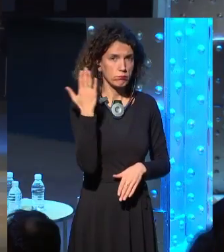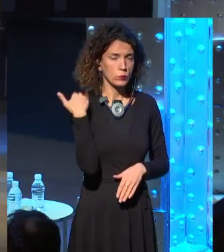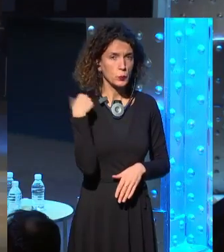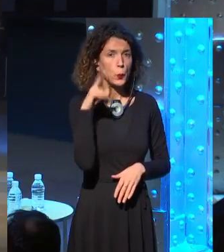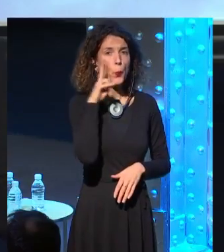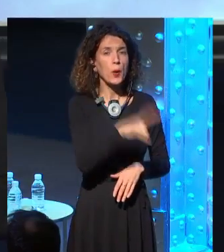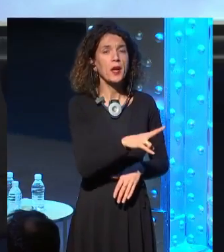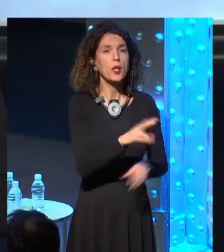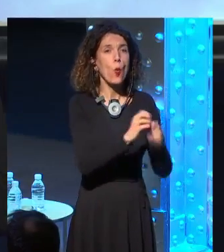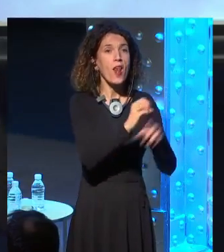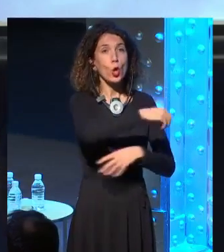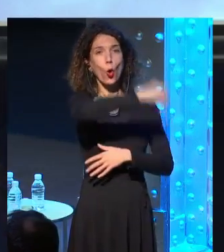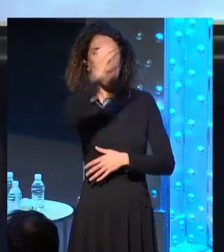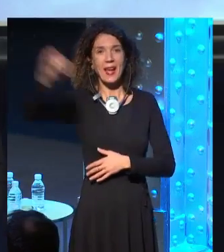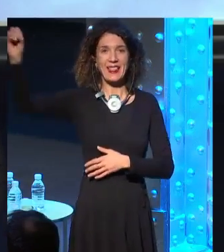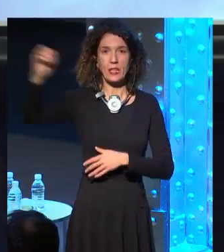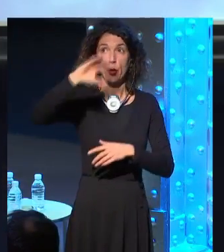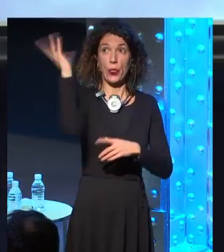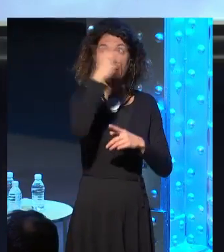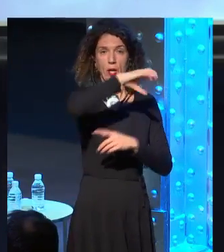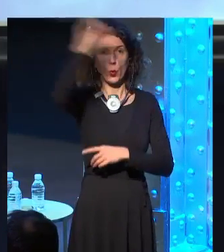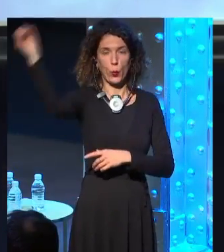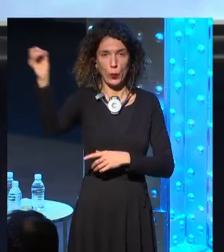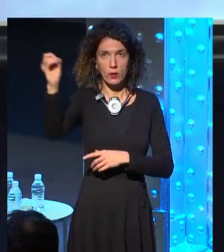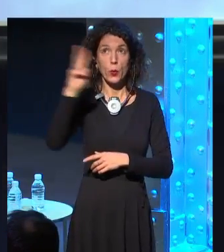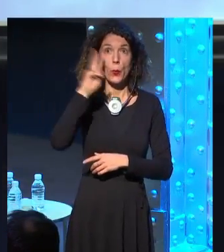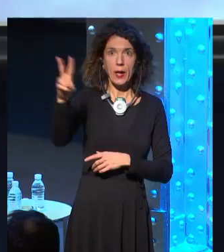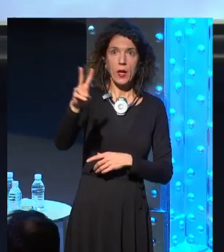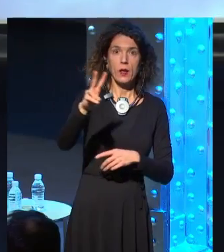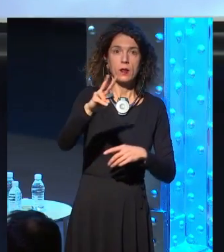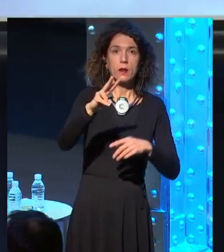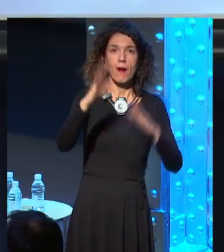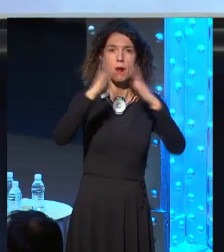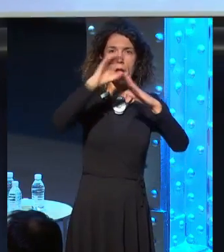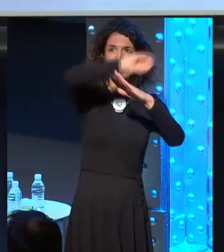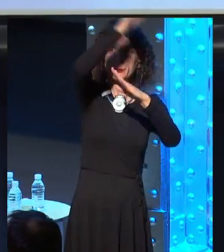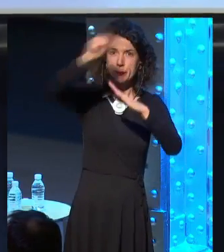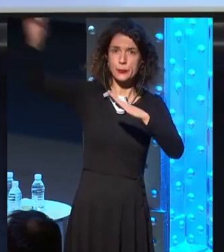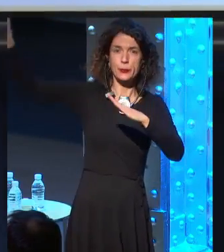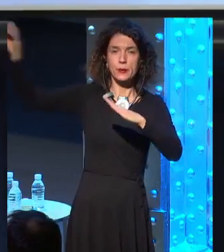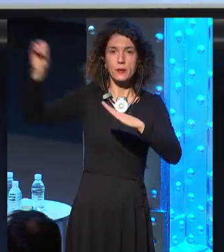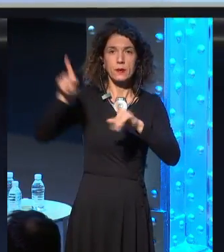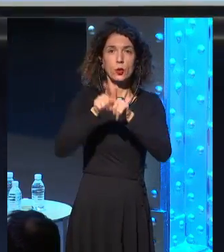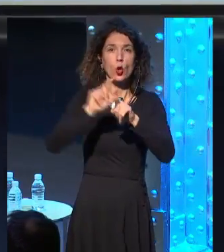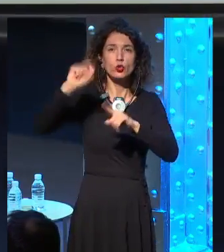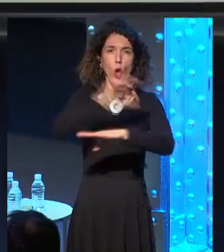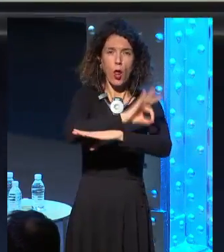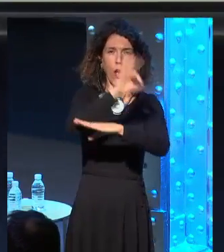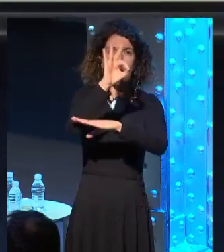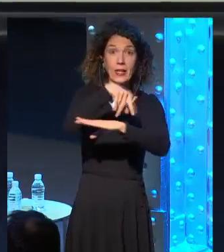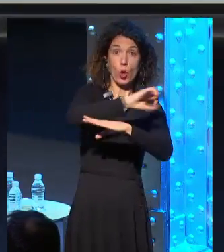from the rooftops in New Delhi before sunset, and just being there and really